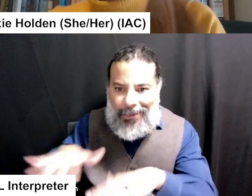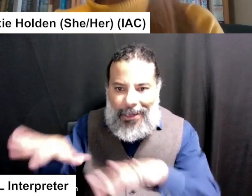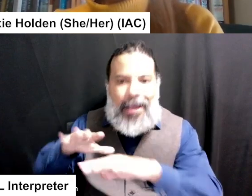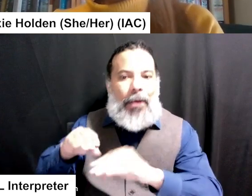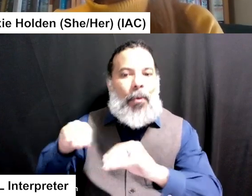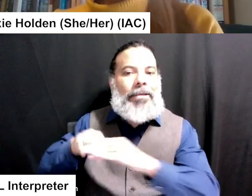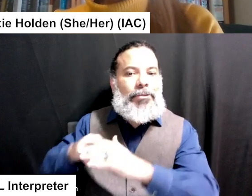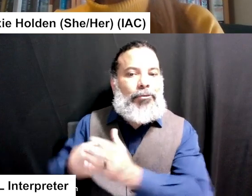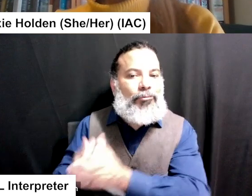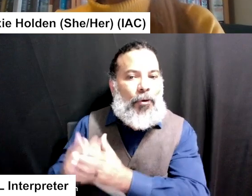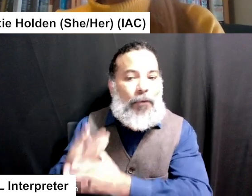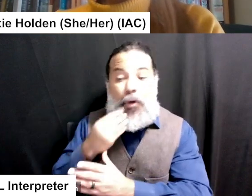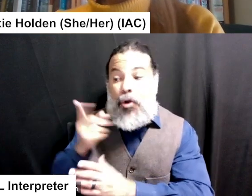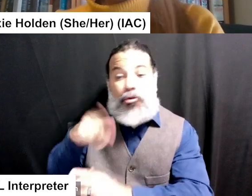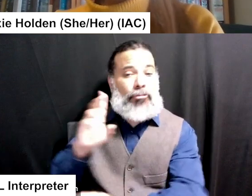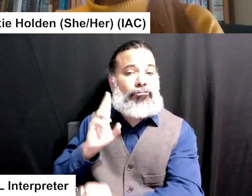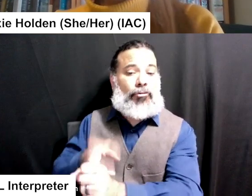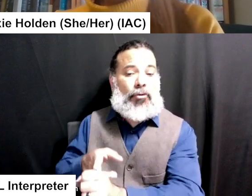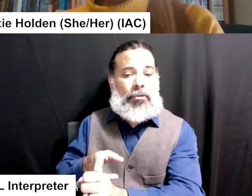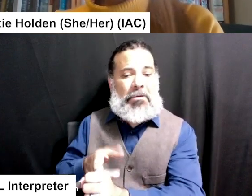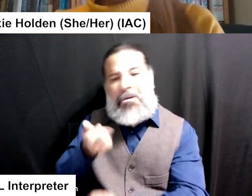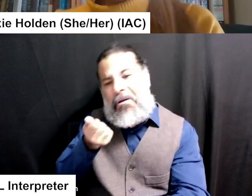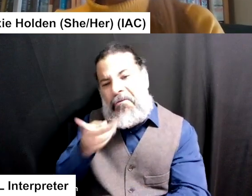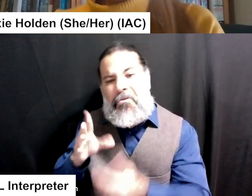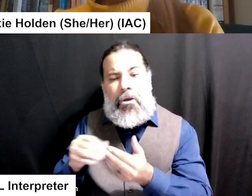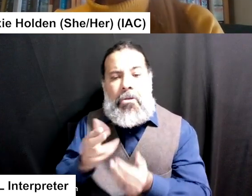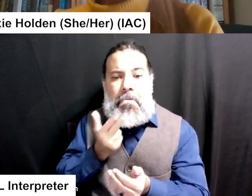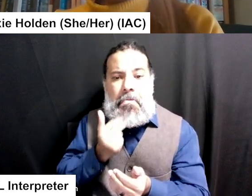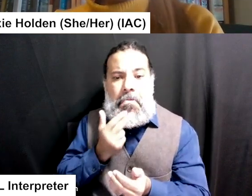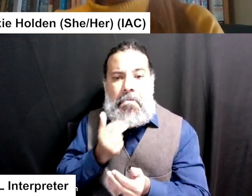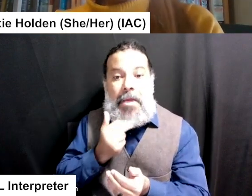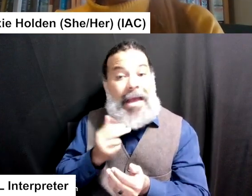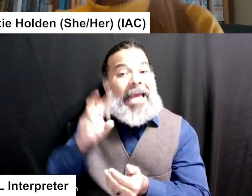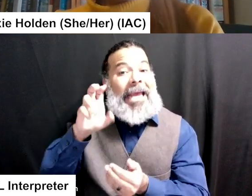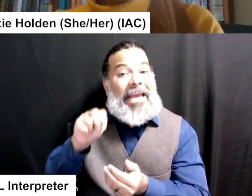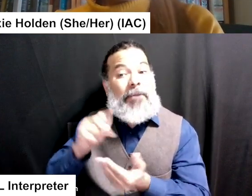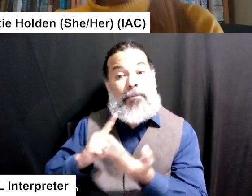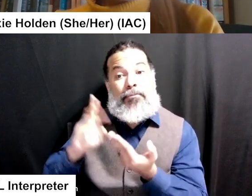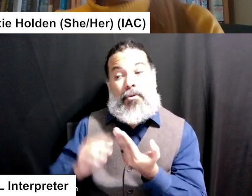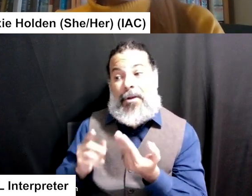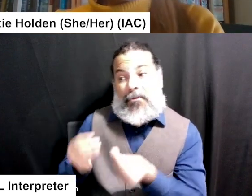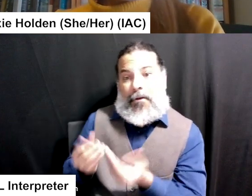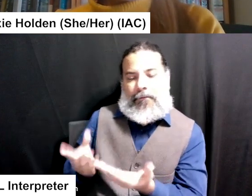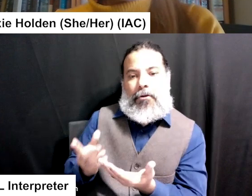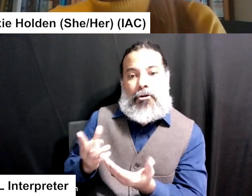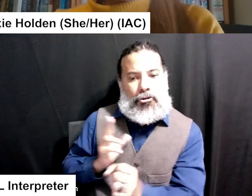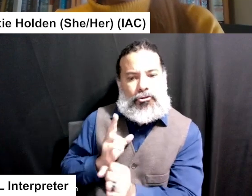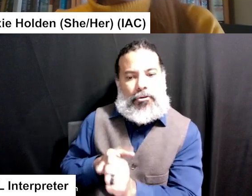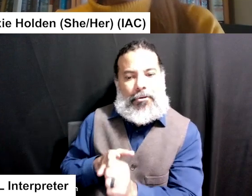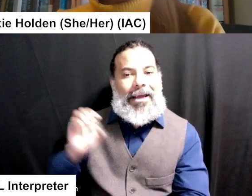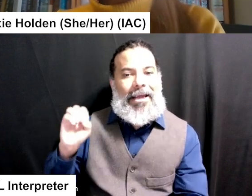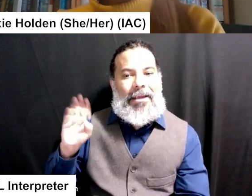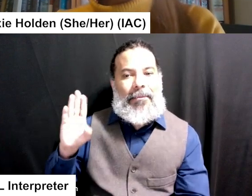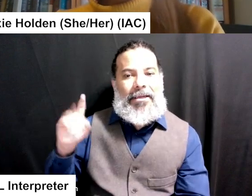food. You can join in for a few bucks. And there's even programs where you can join in with your EBT